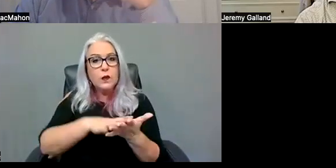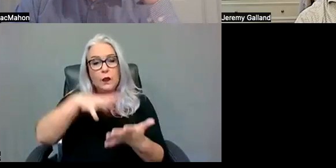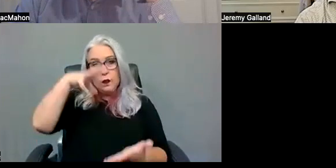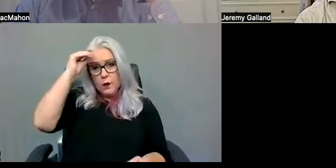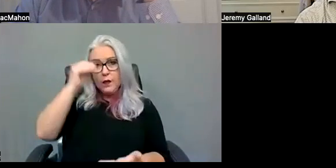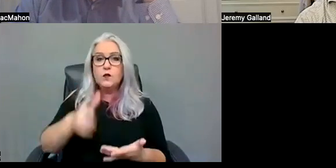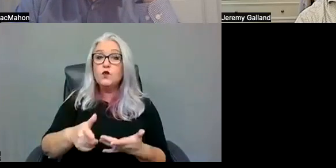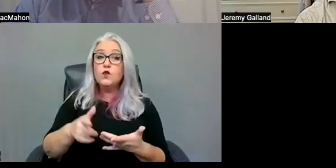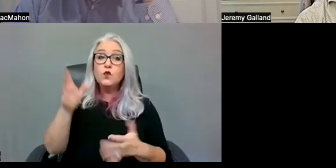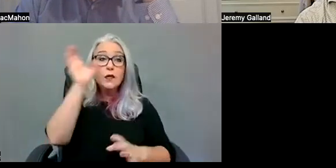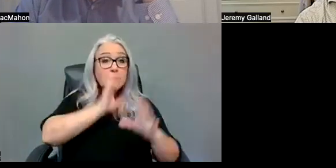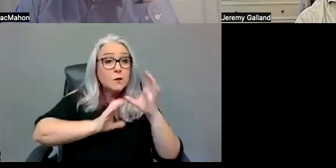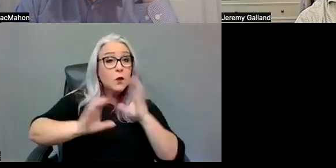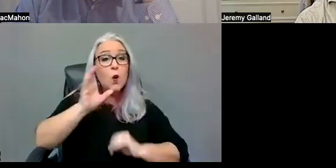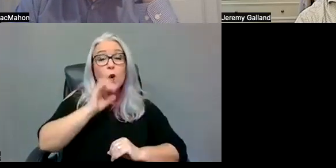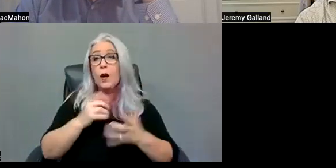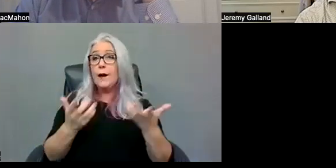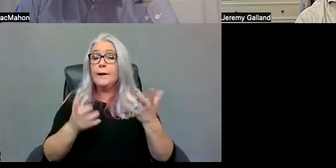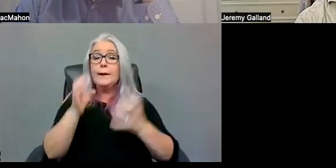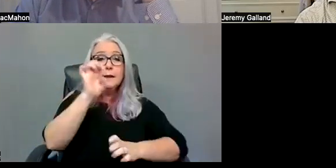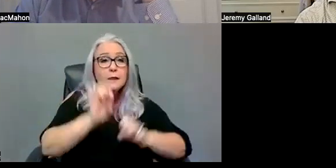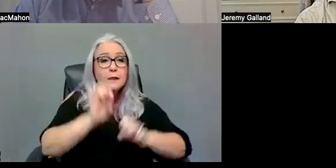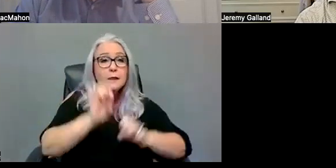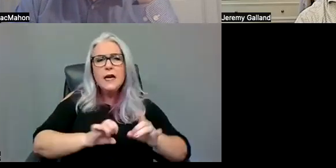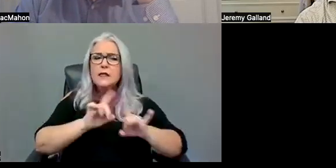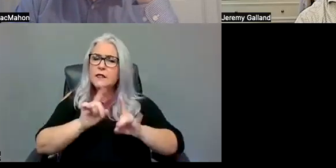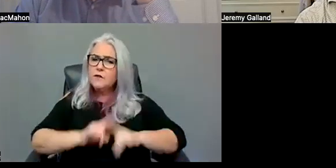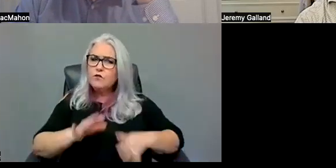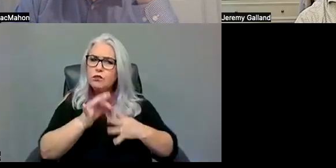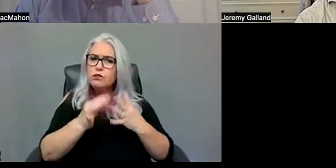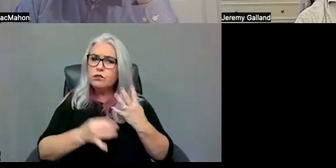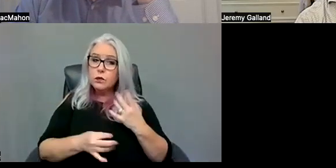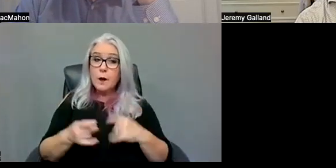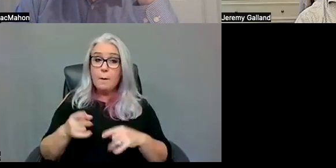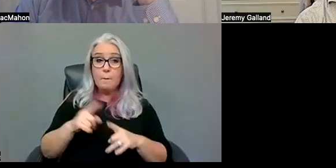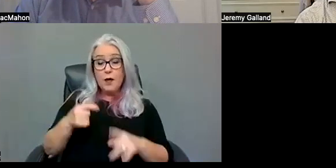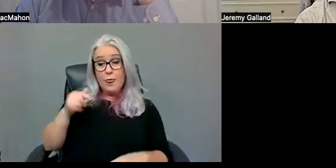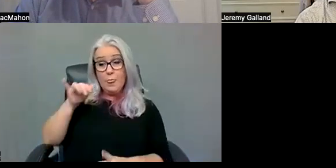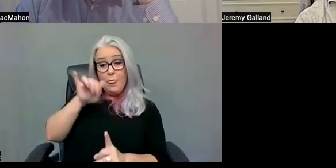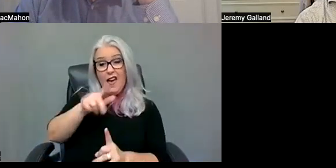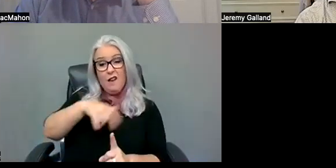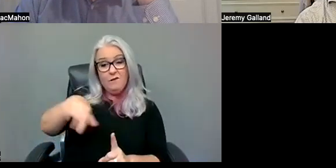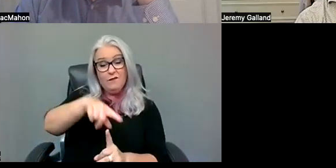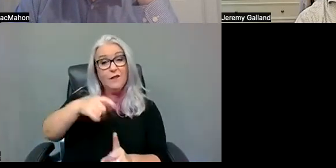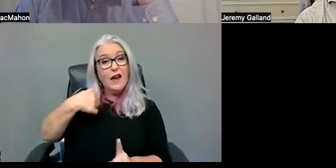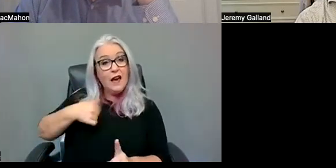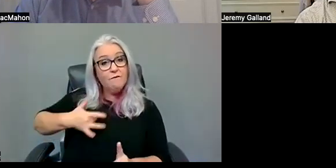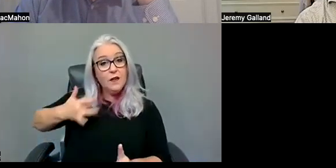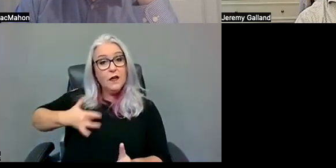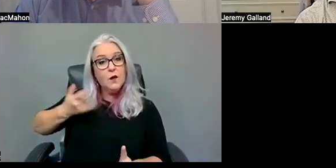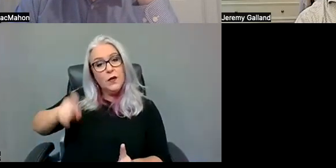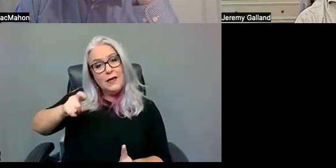and experiment. And it's that I feel is we just have to focus